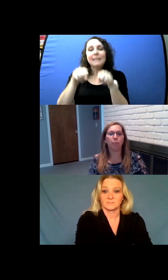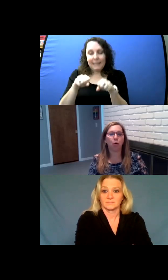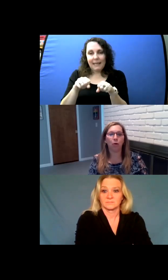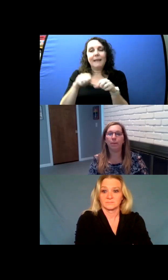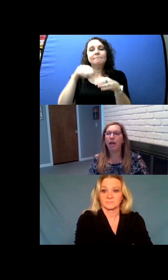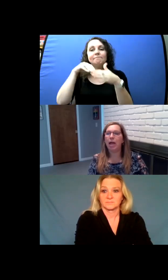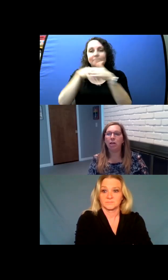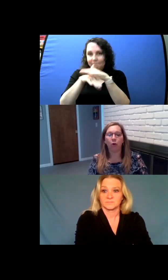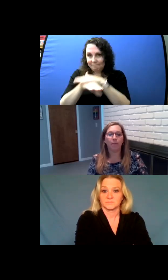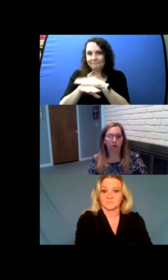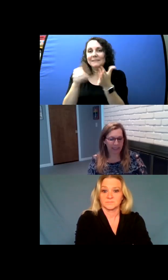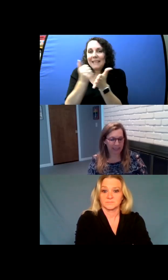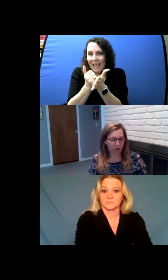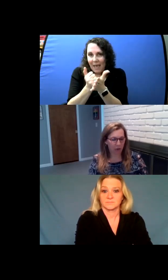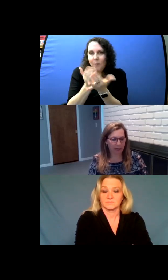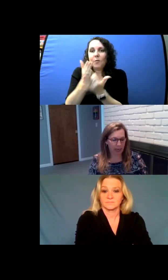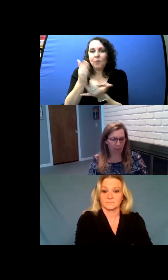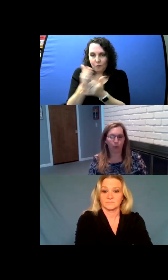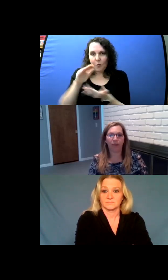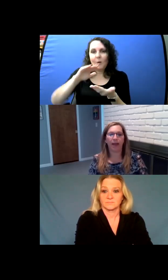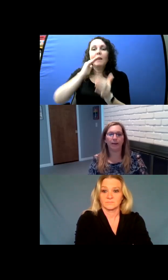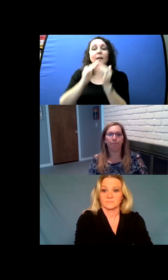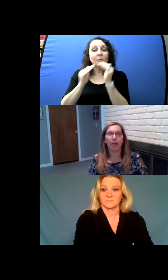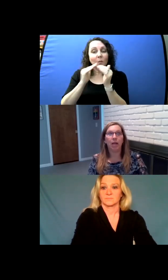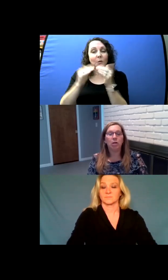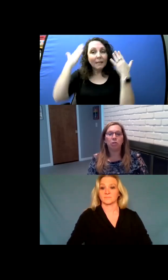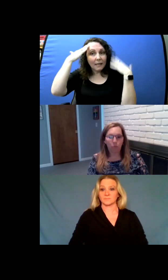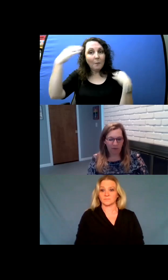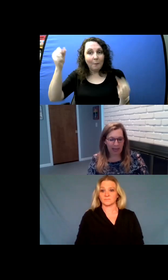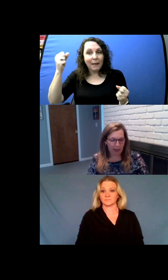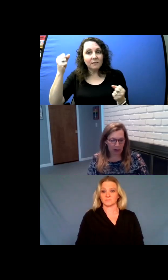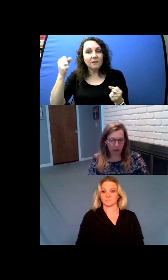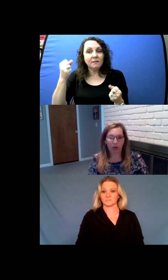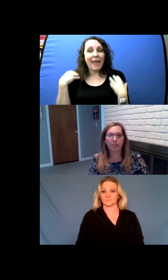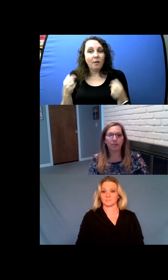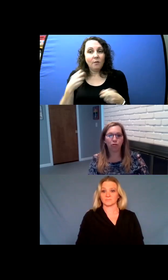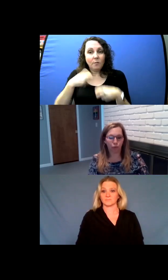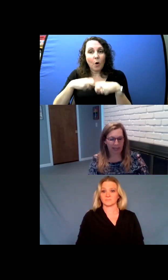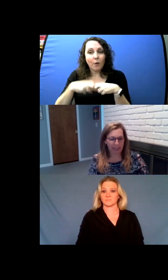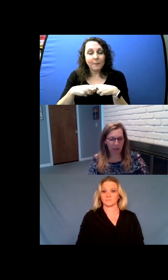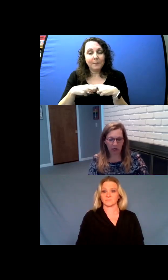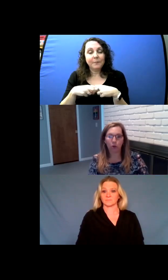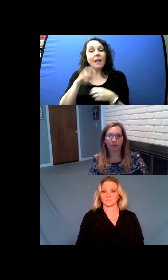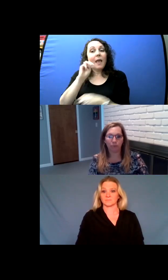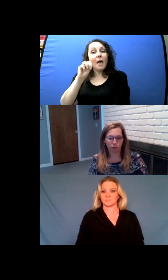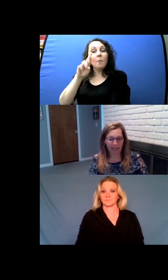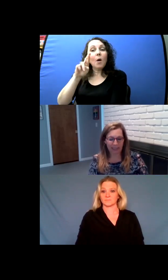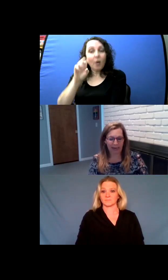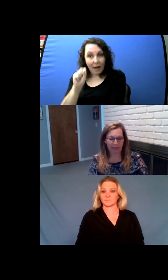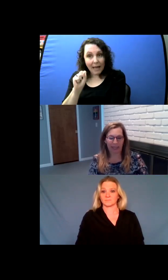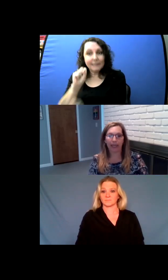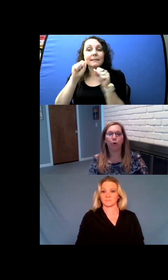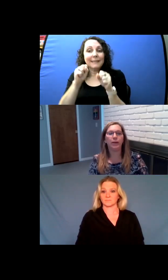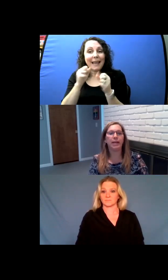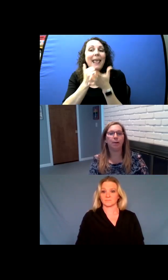mental health program, and your MRS counselor can help you with that. So moving on, I want to talk to you about some trends